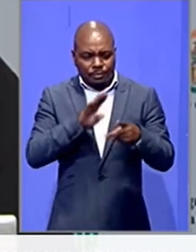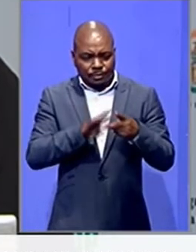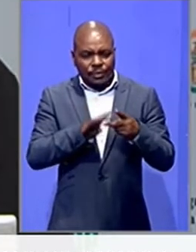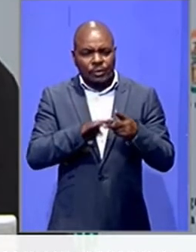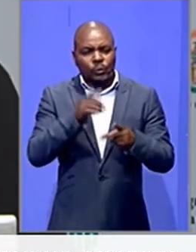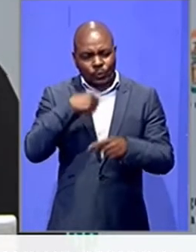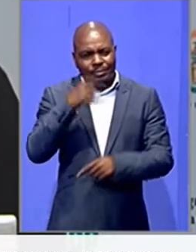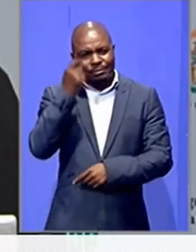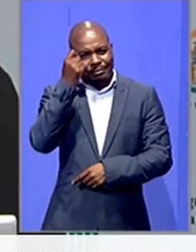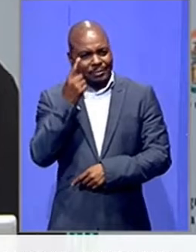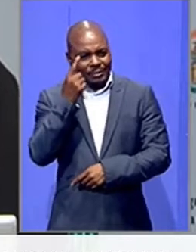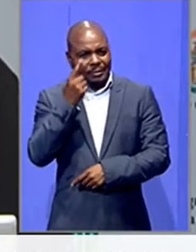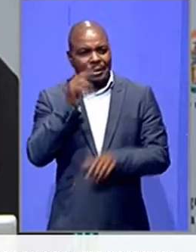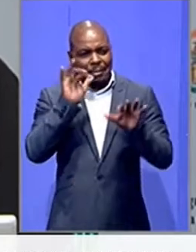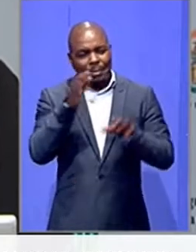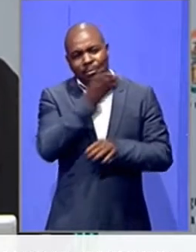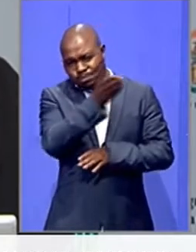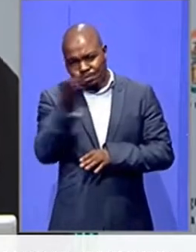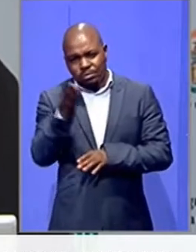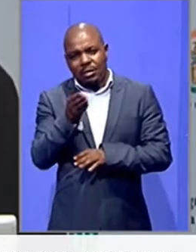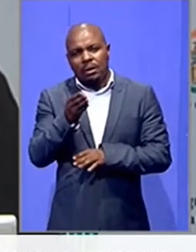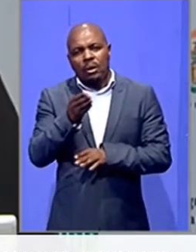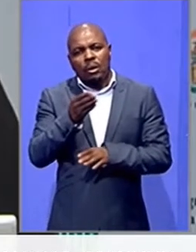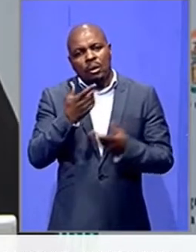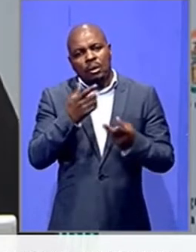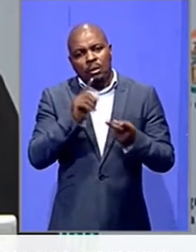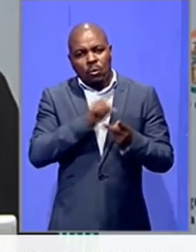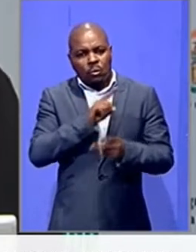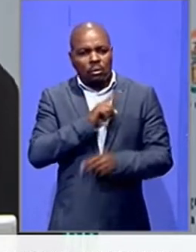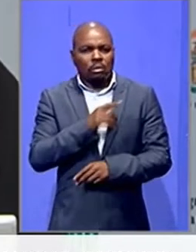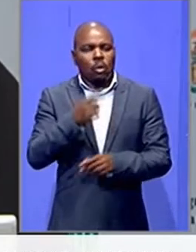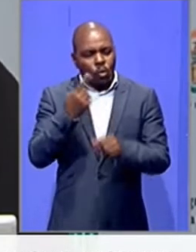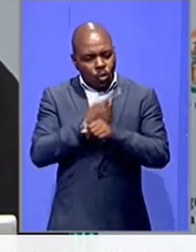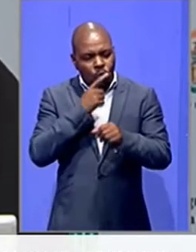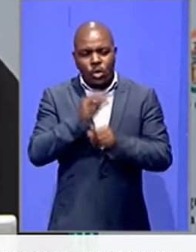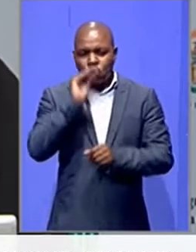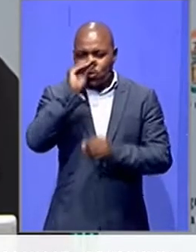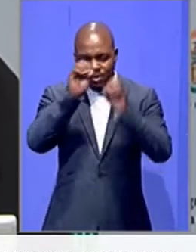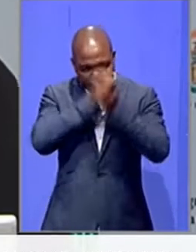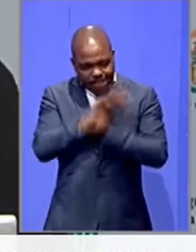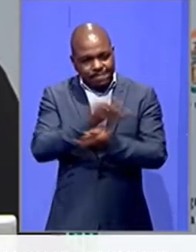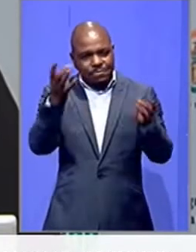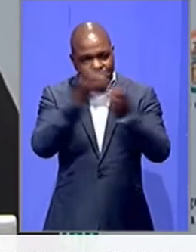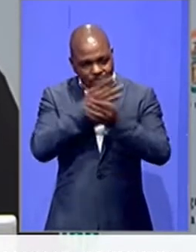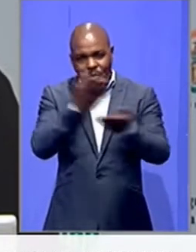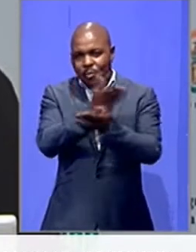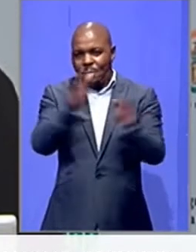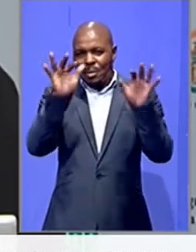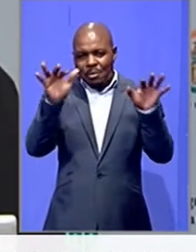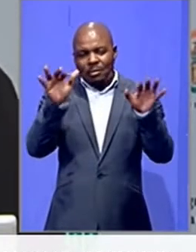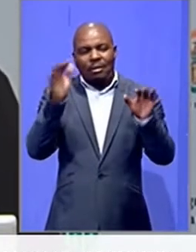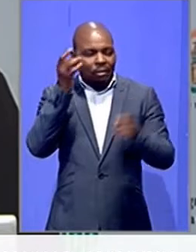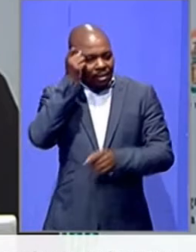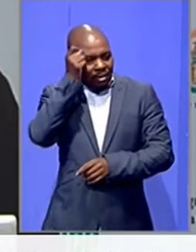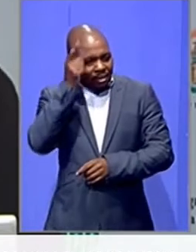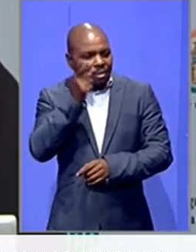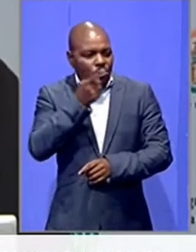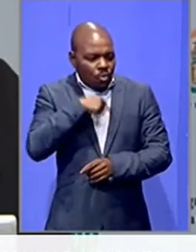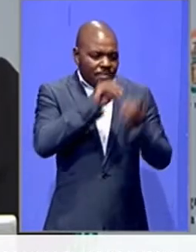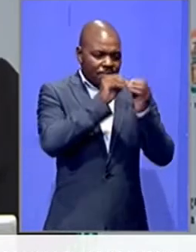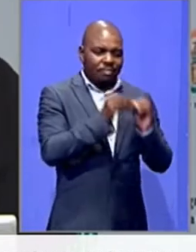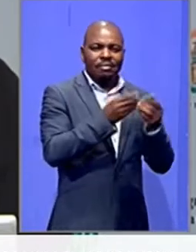to the public. We also generally issue media statements to make sure that the word is spread far and wide and reaches